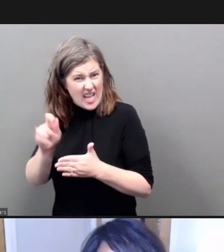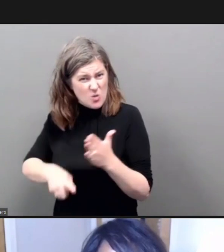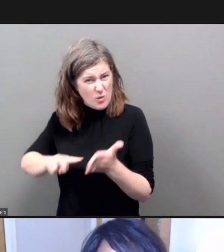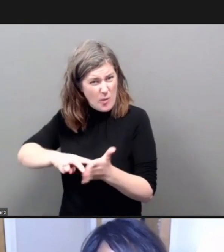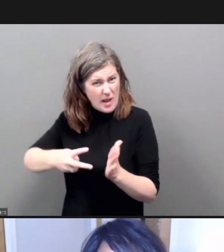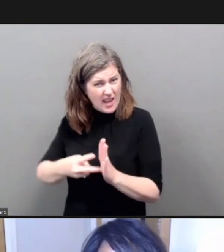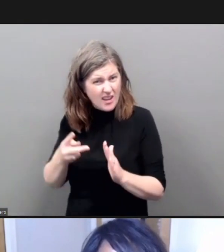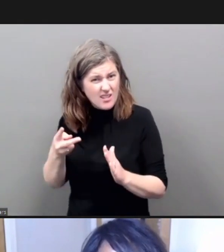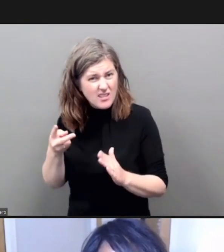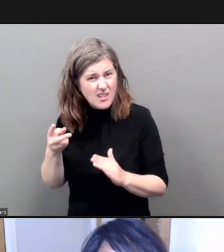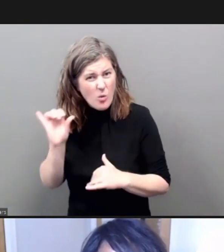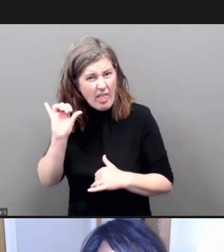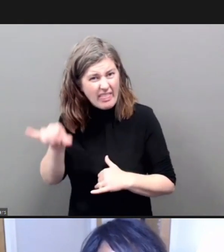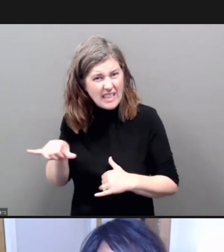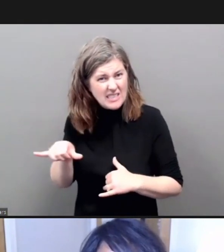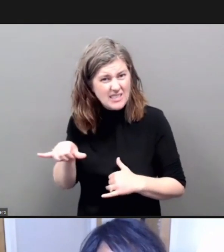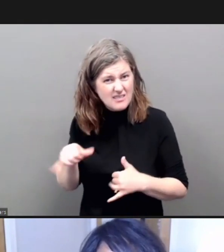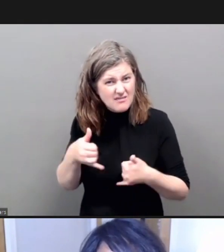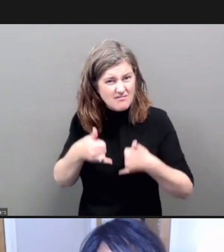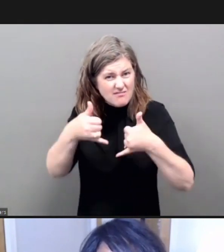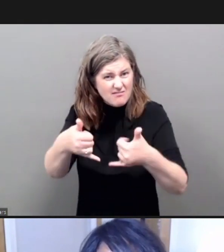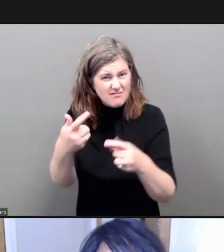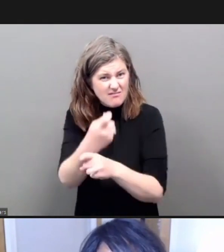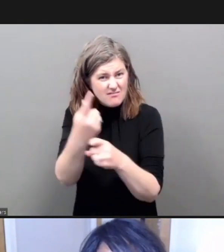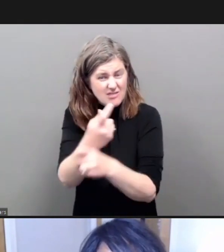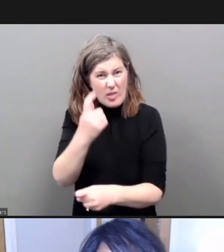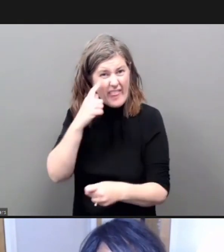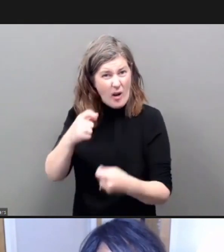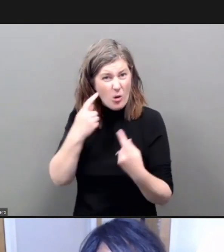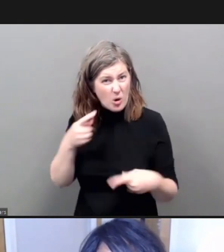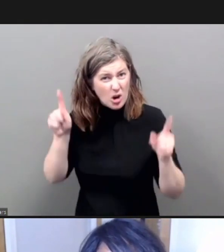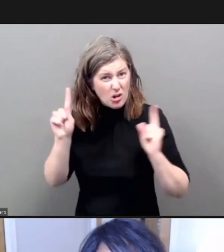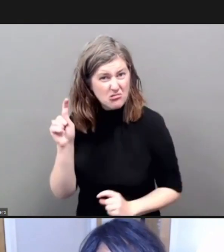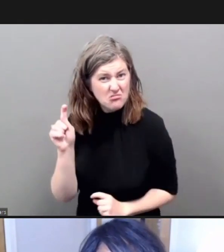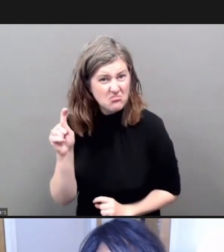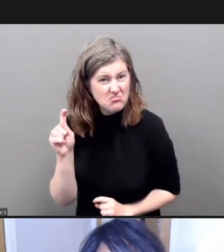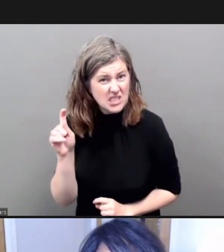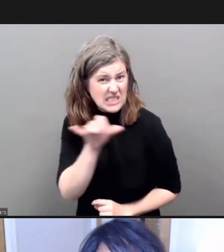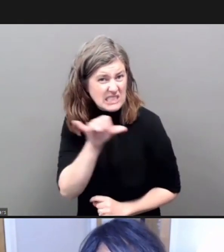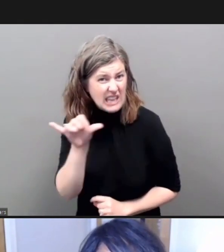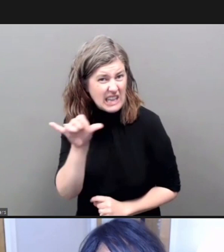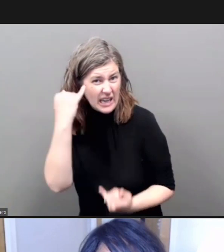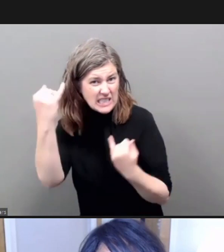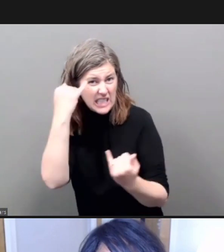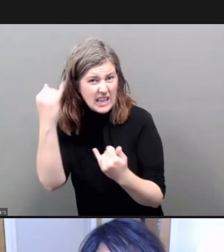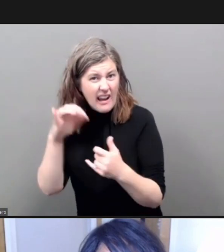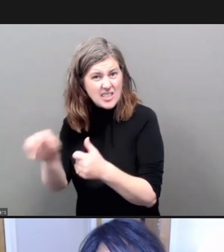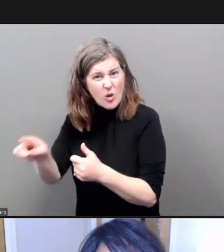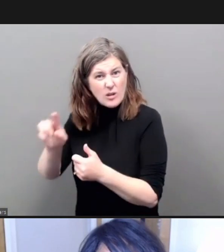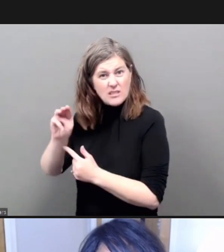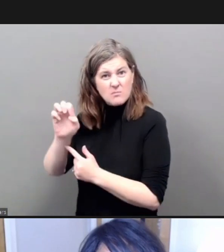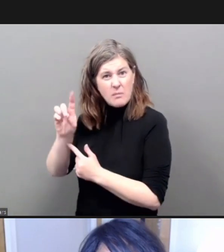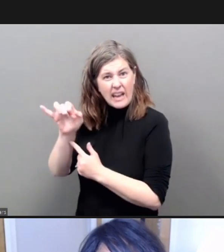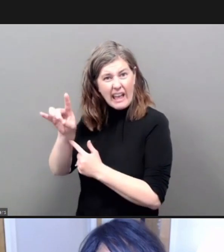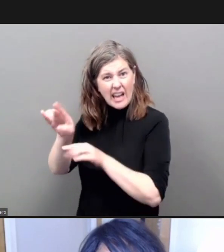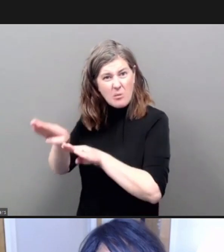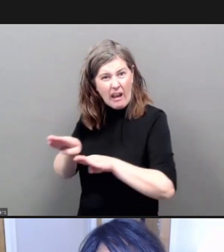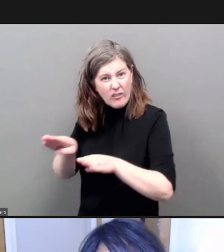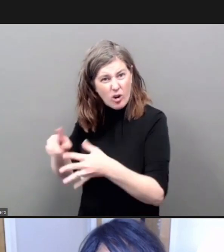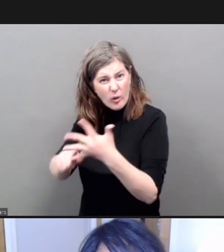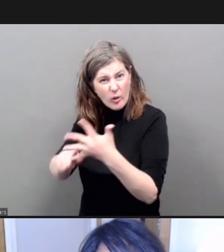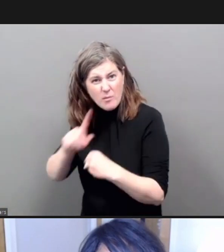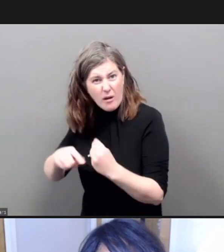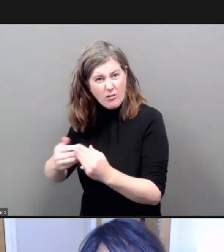about with this lottery? Do you think that it will work sort of the same way as those Medicaid behaviors you talked about